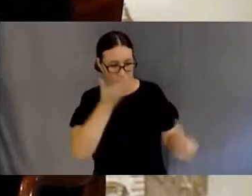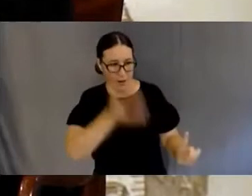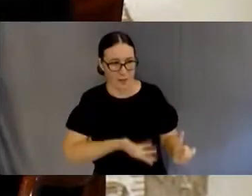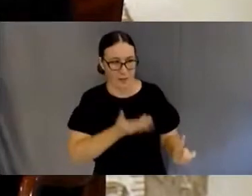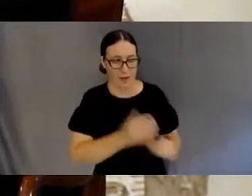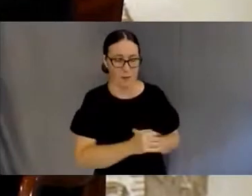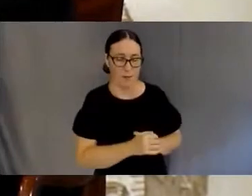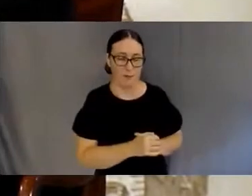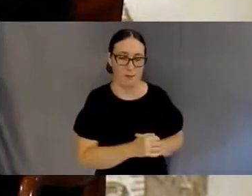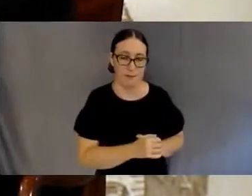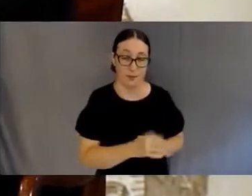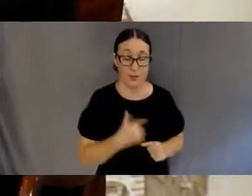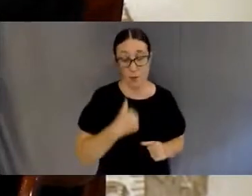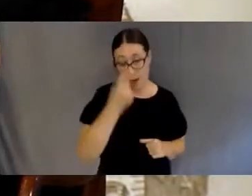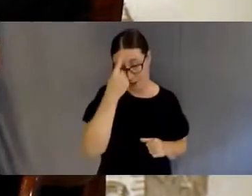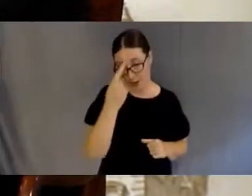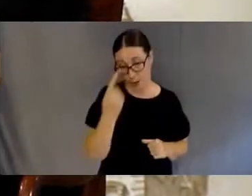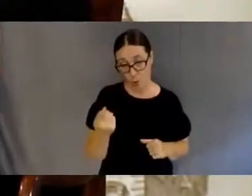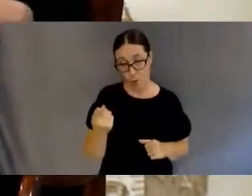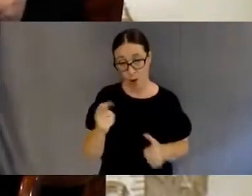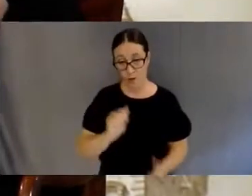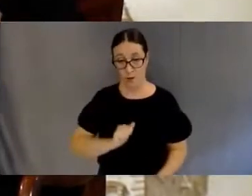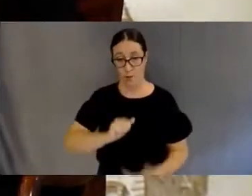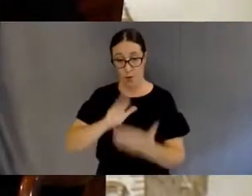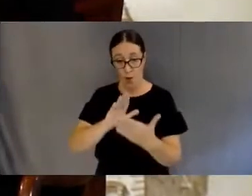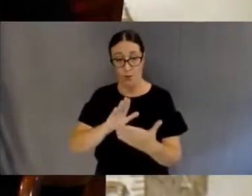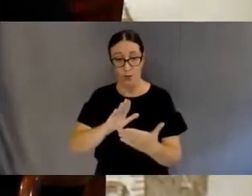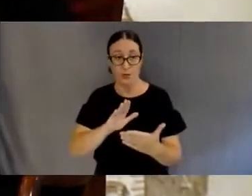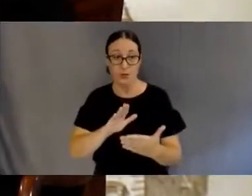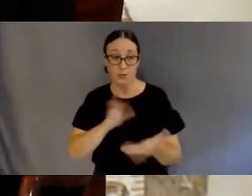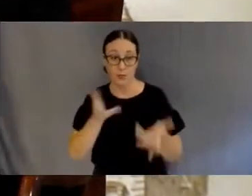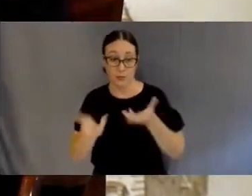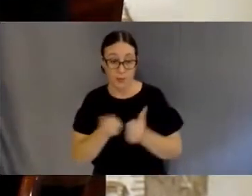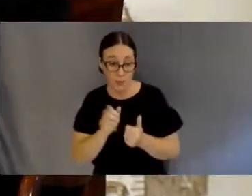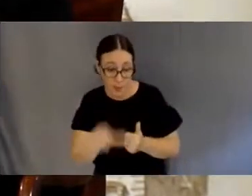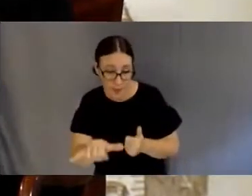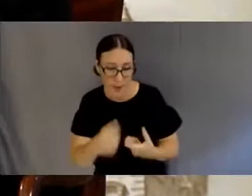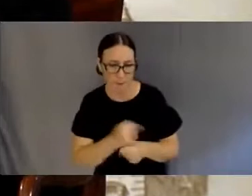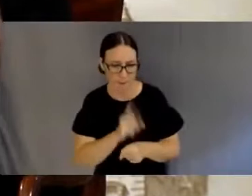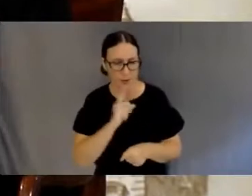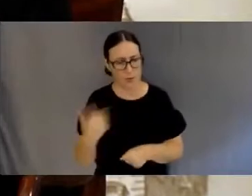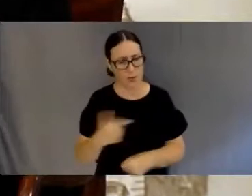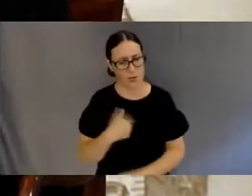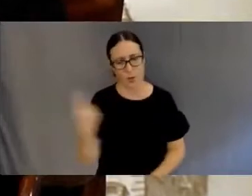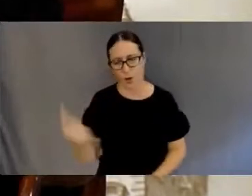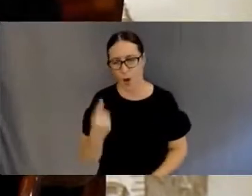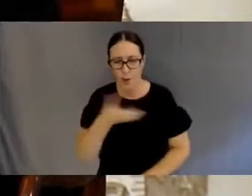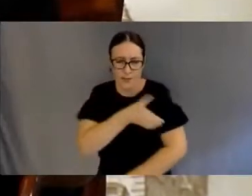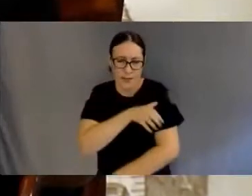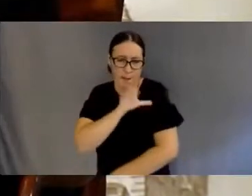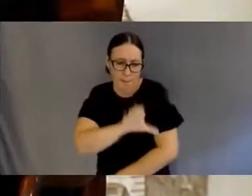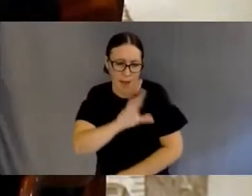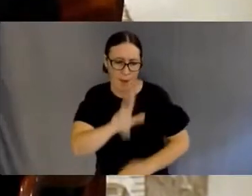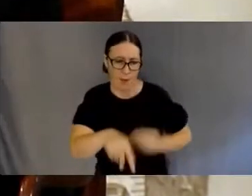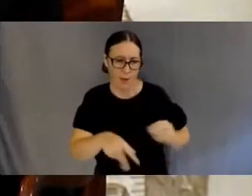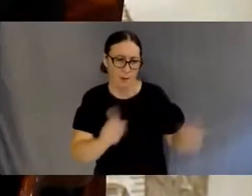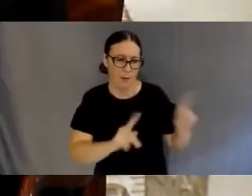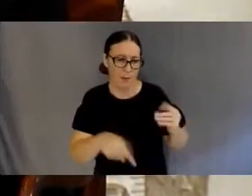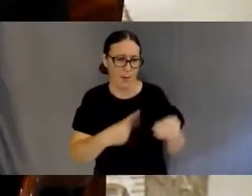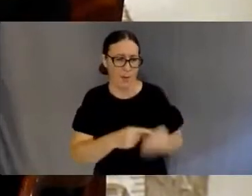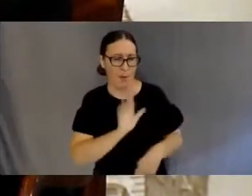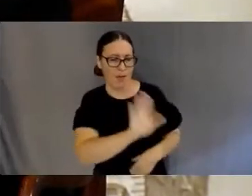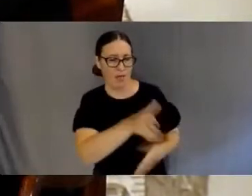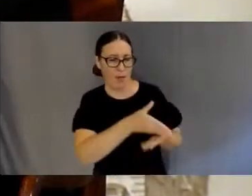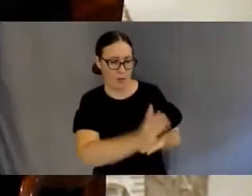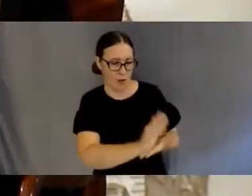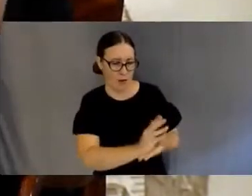way to address that is to make sure that we are always empowering folks about their rights and what